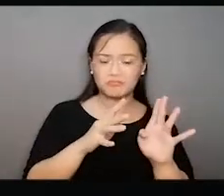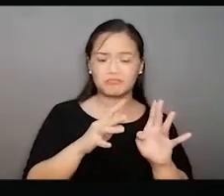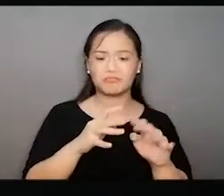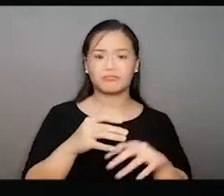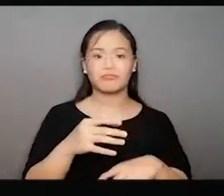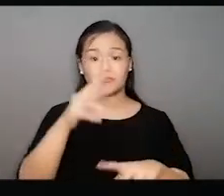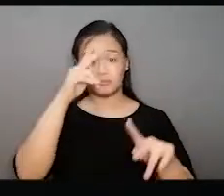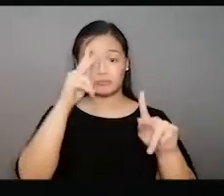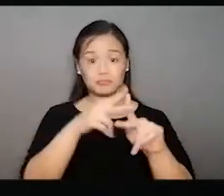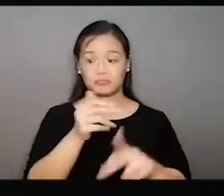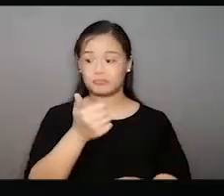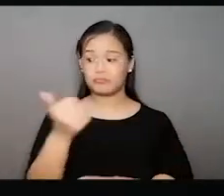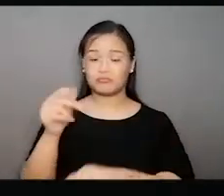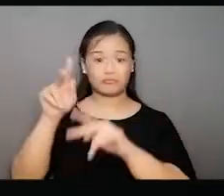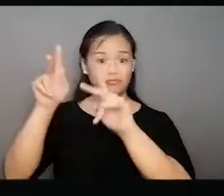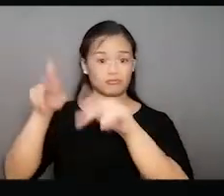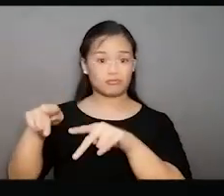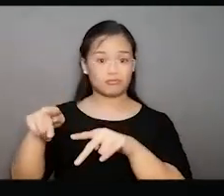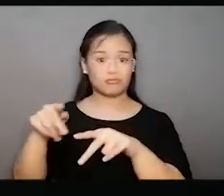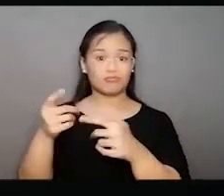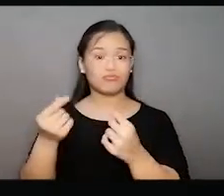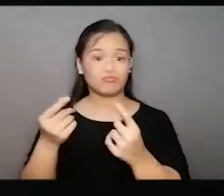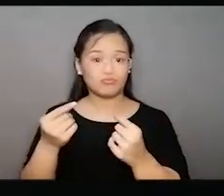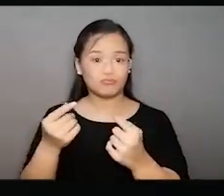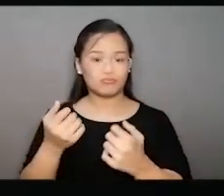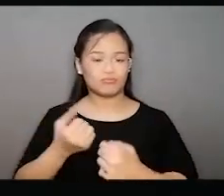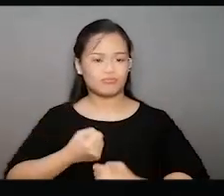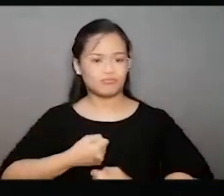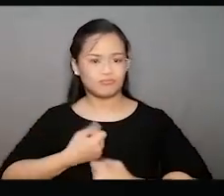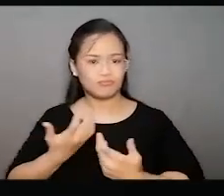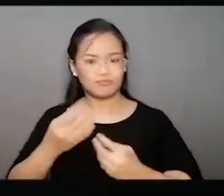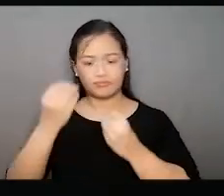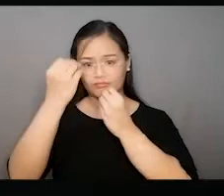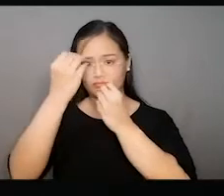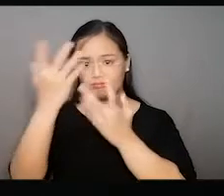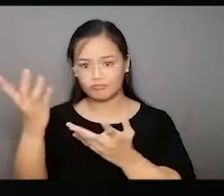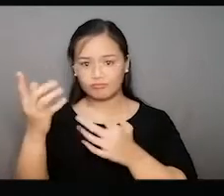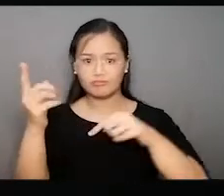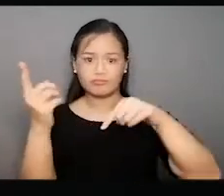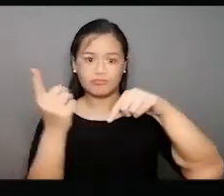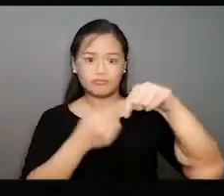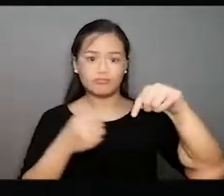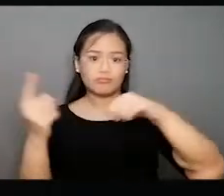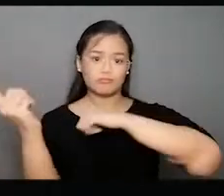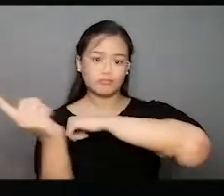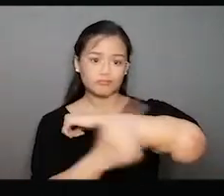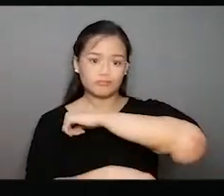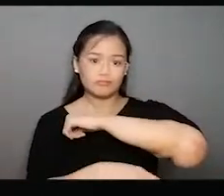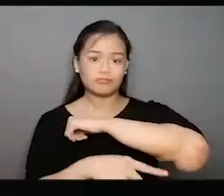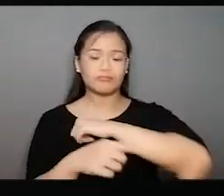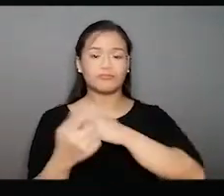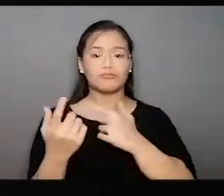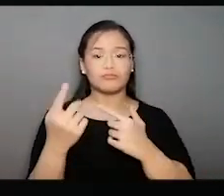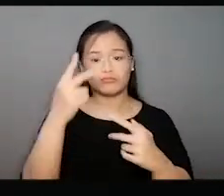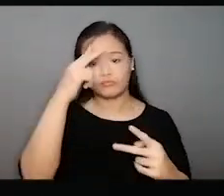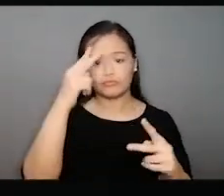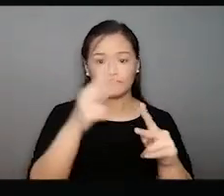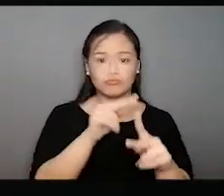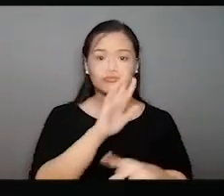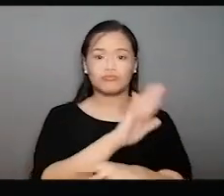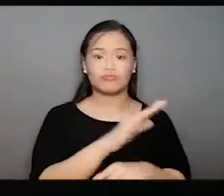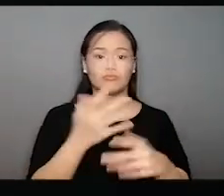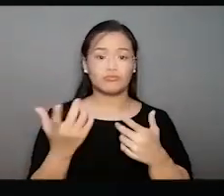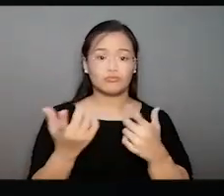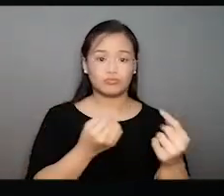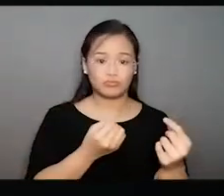or a third person information or a confession, punishing him for an act that he or a third person